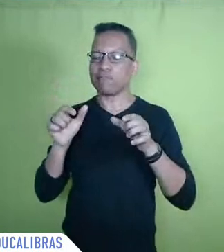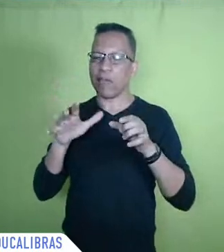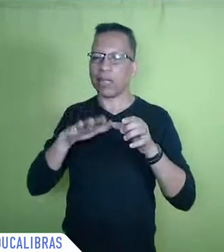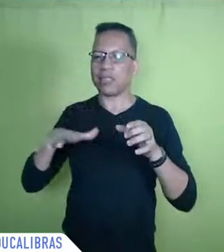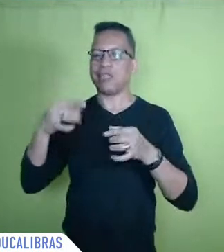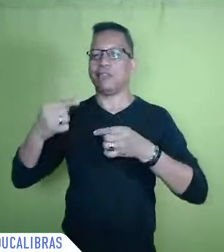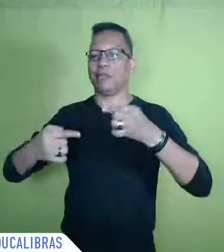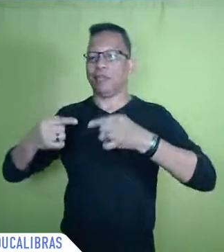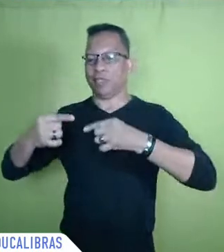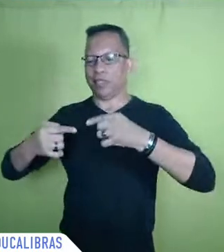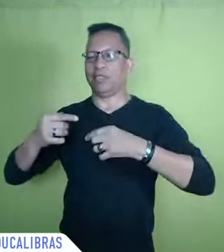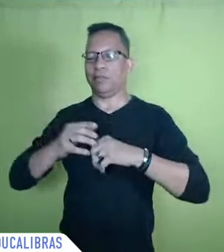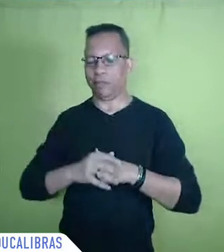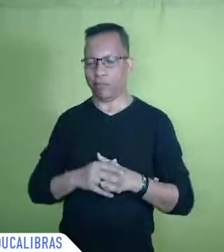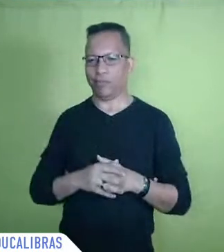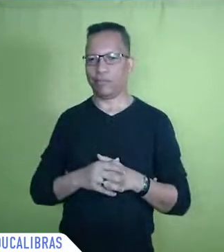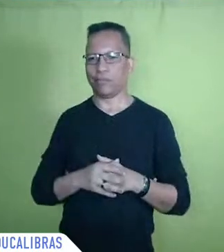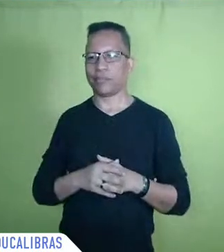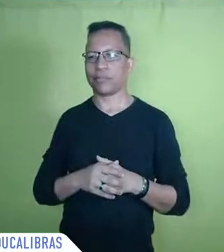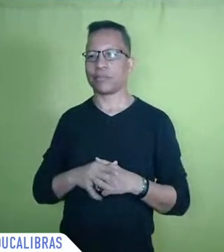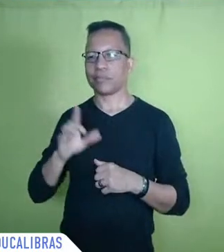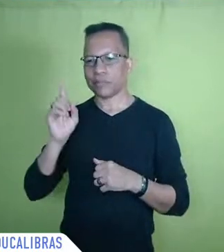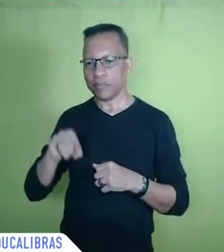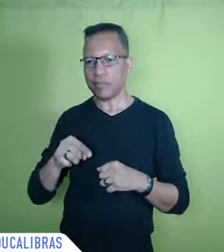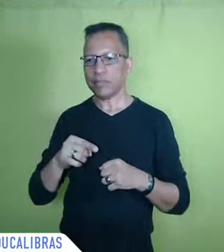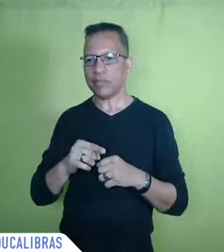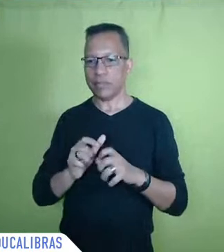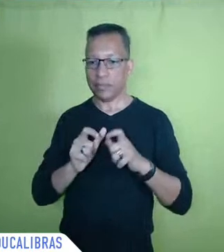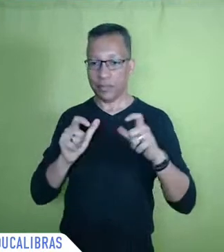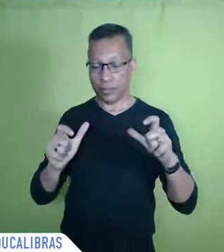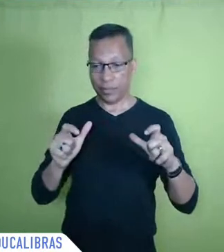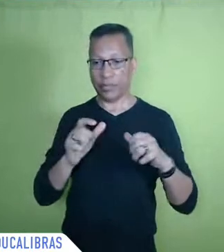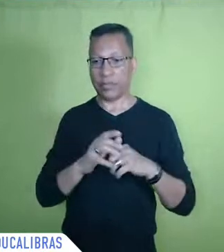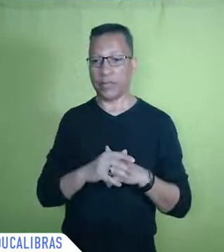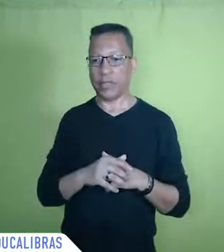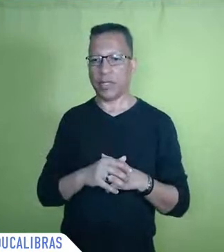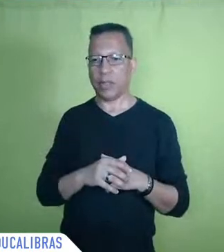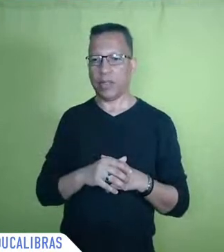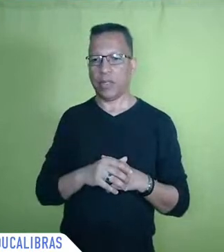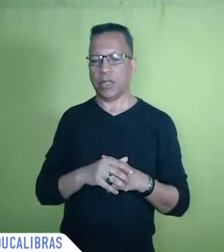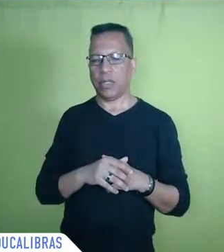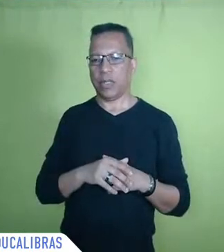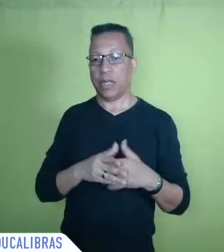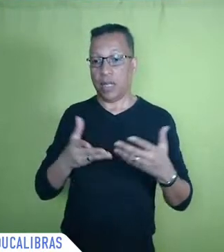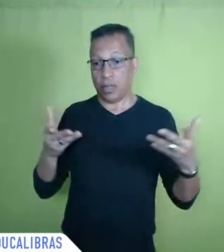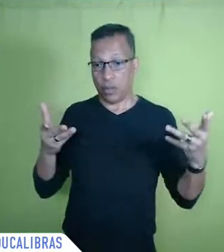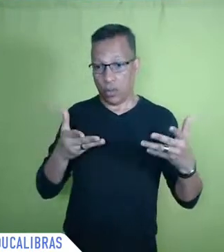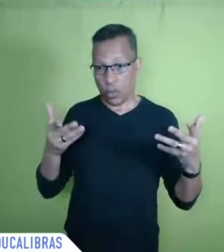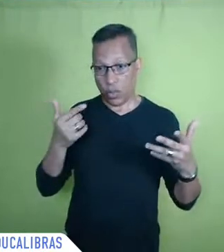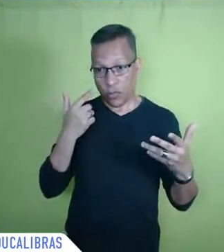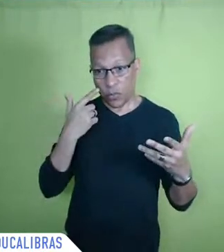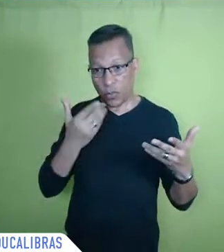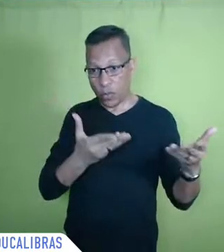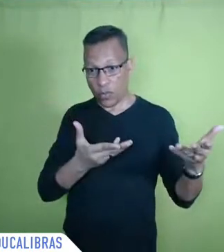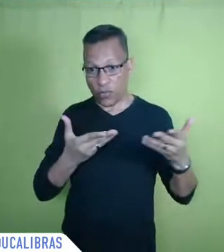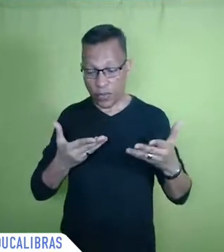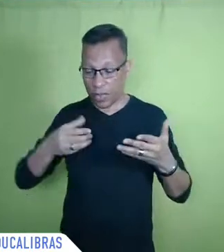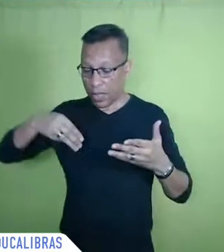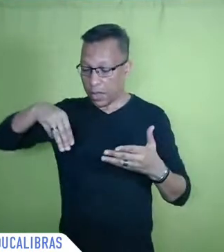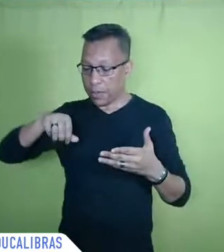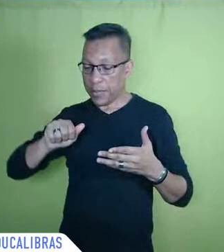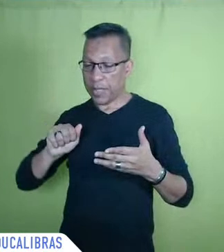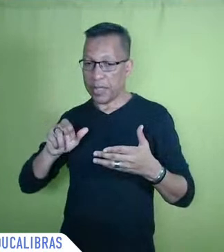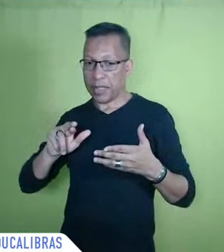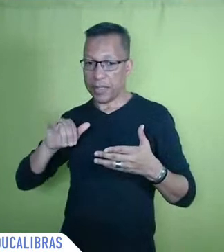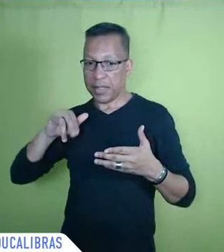And he focuses his comments on the difficulties in the political scenario and to bring changes